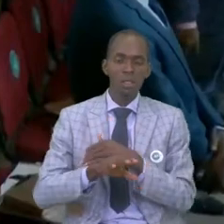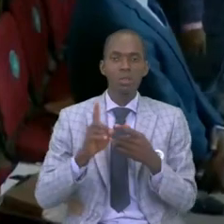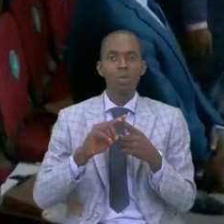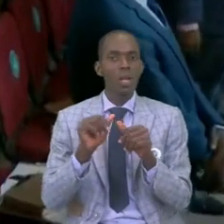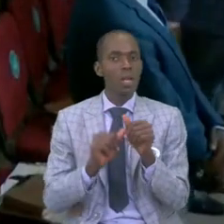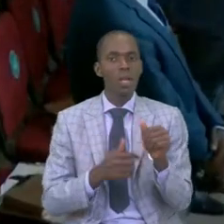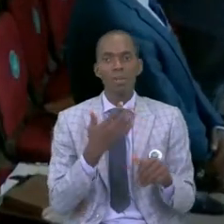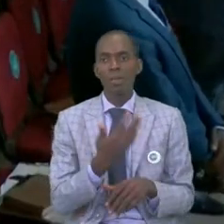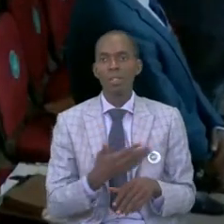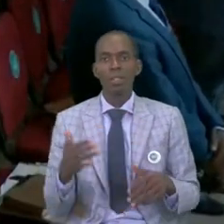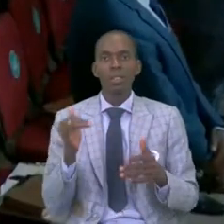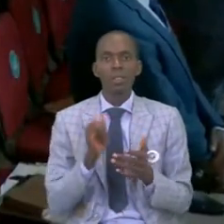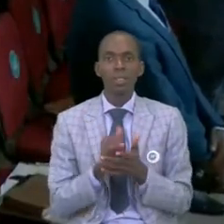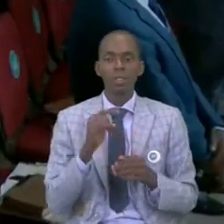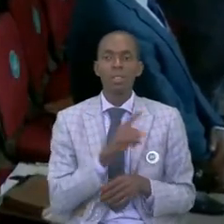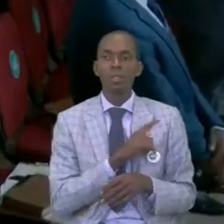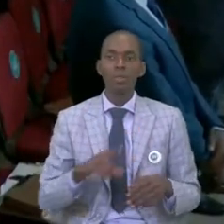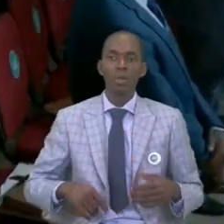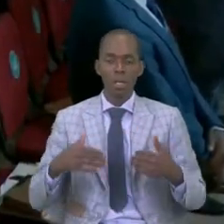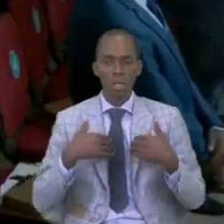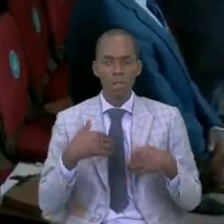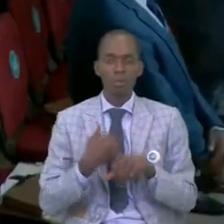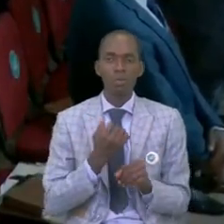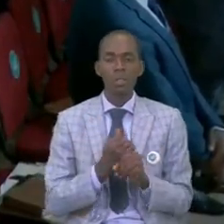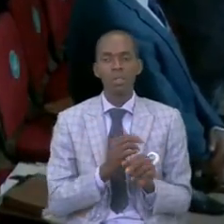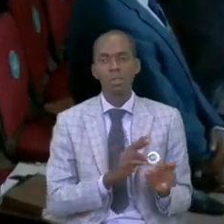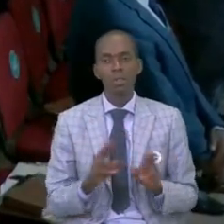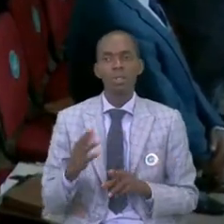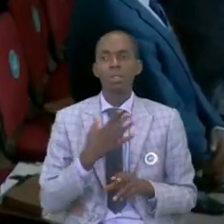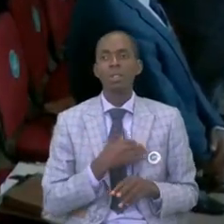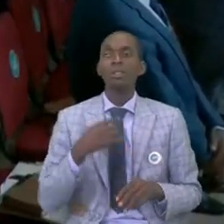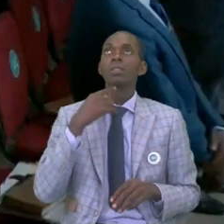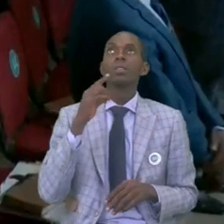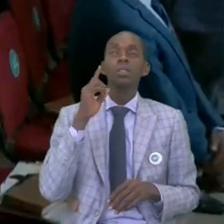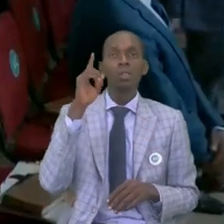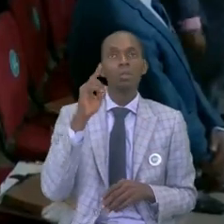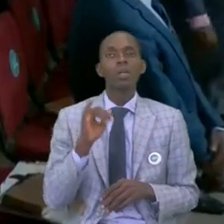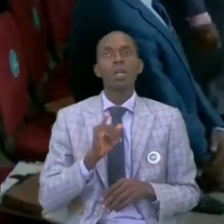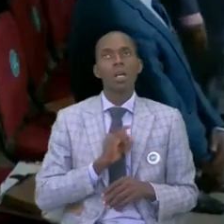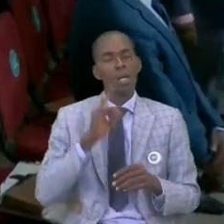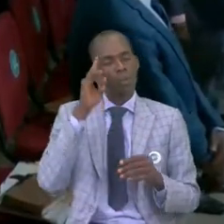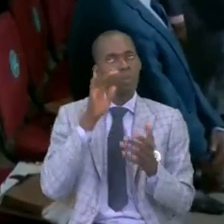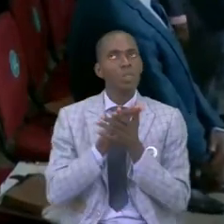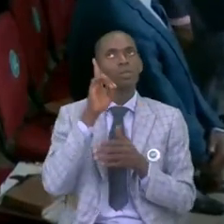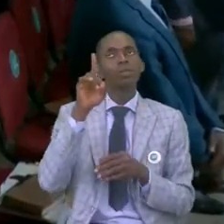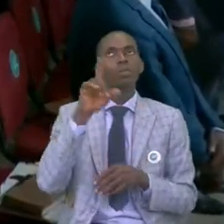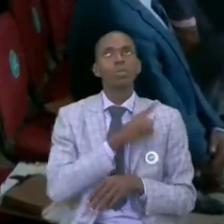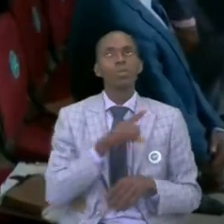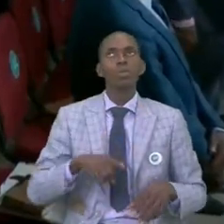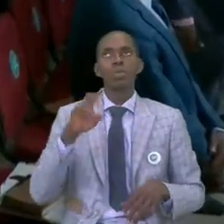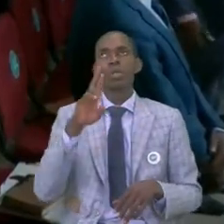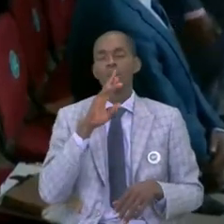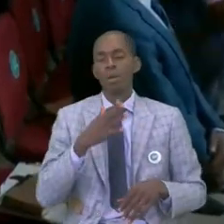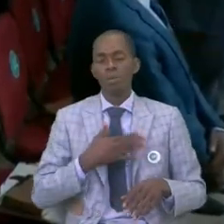everything that the Lord had made available. And tell him, I believe you, Lord, you are my advocate. I believe,